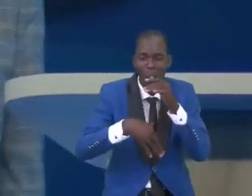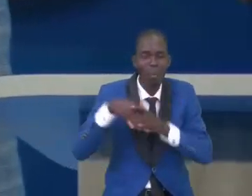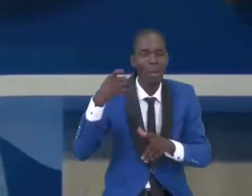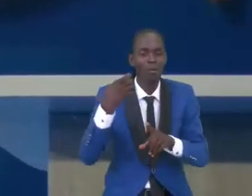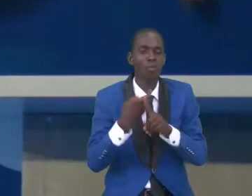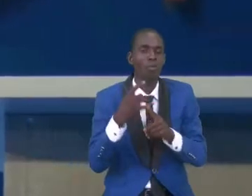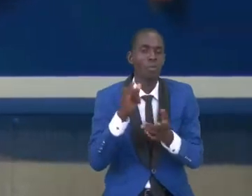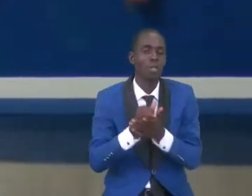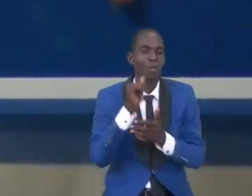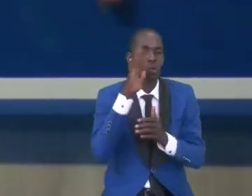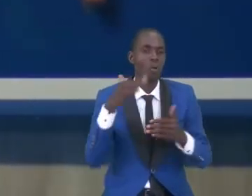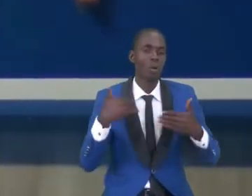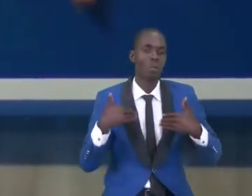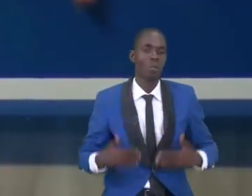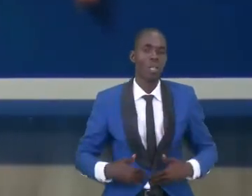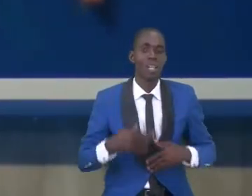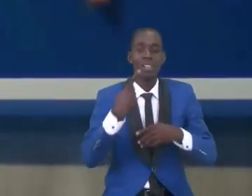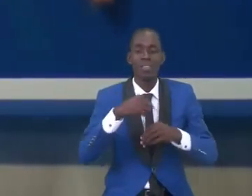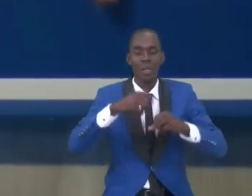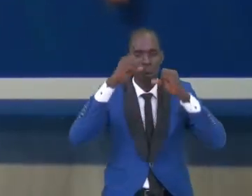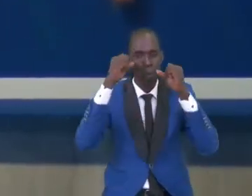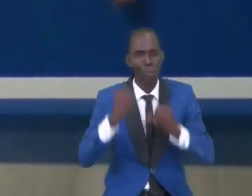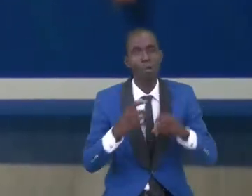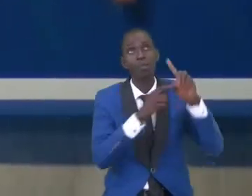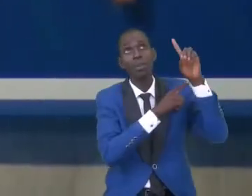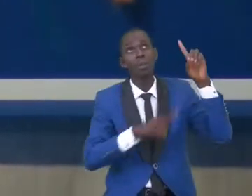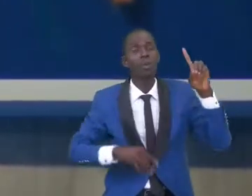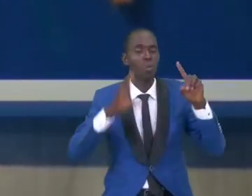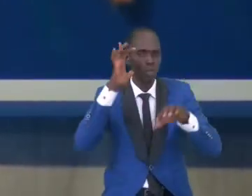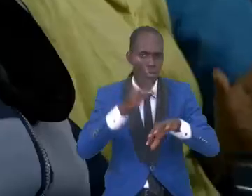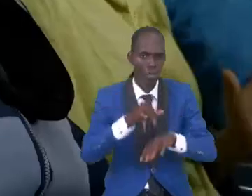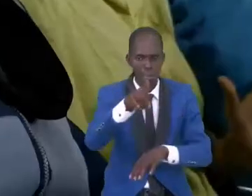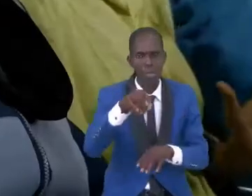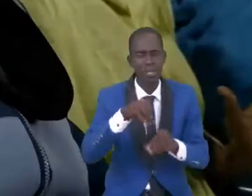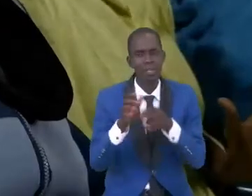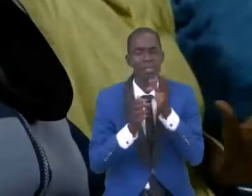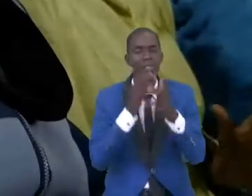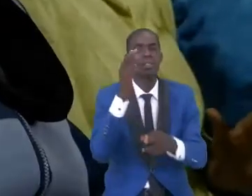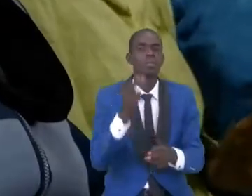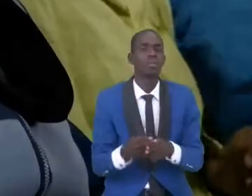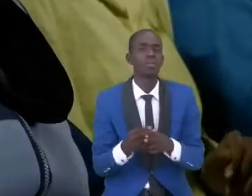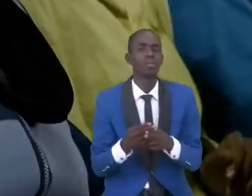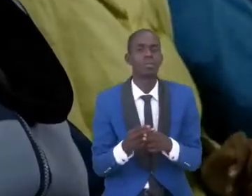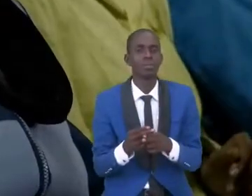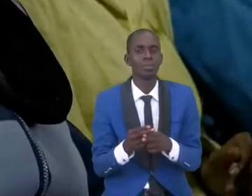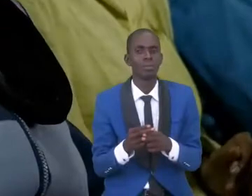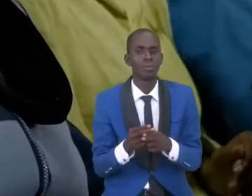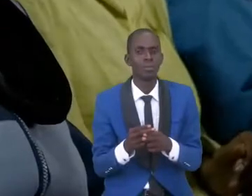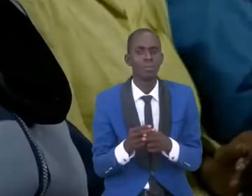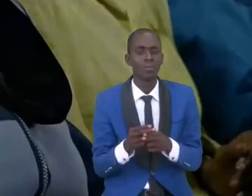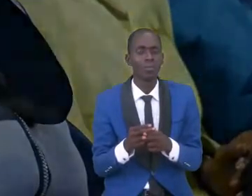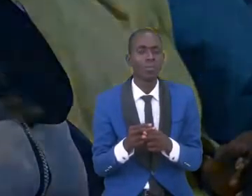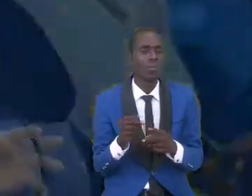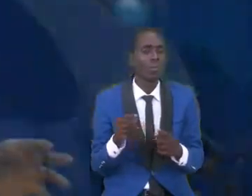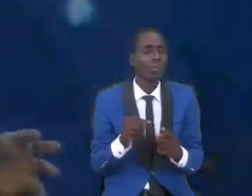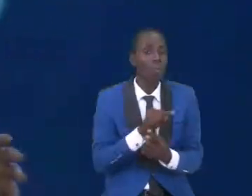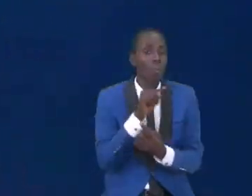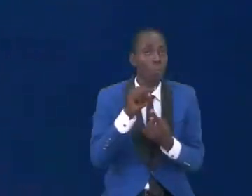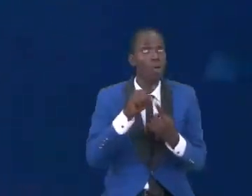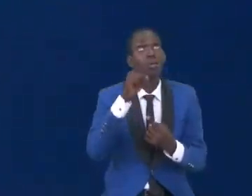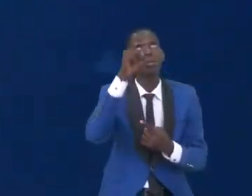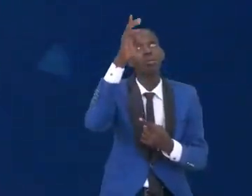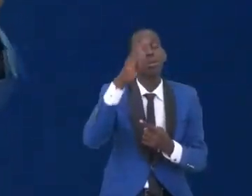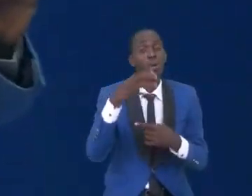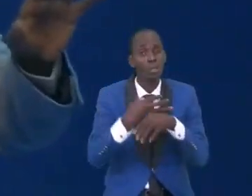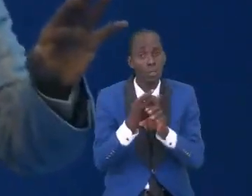her. The power of the Lord will touch you tonight. When God created you,